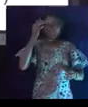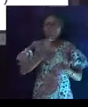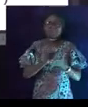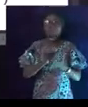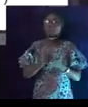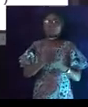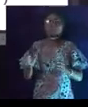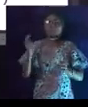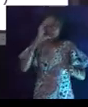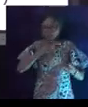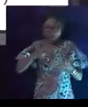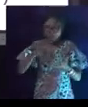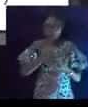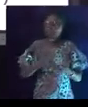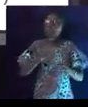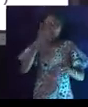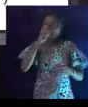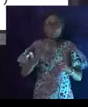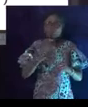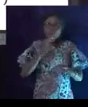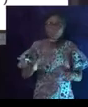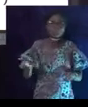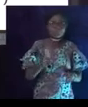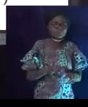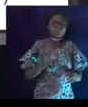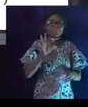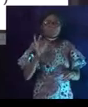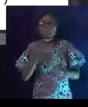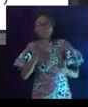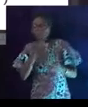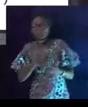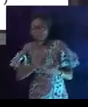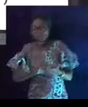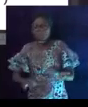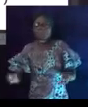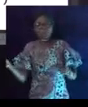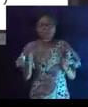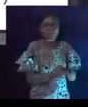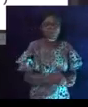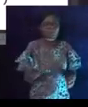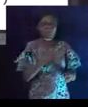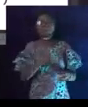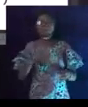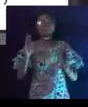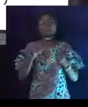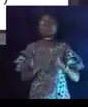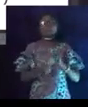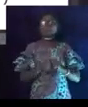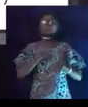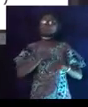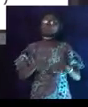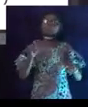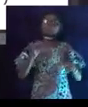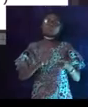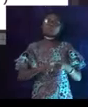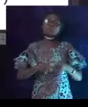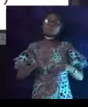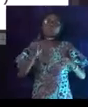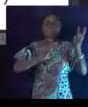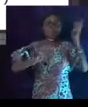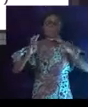to Celsius by multiplying that Celsius, subtracting 32 from it rather, before multiplying by